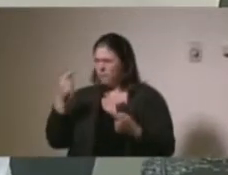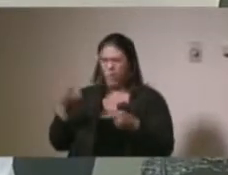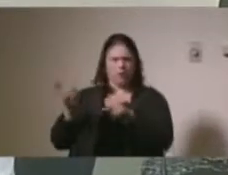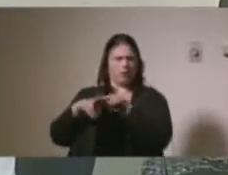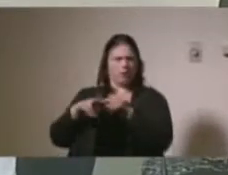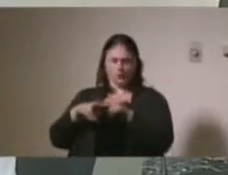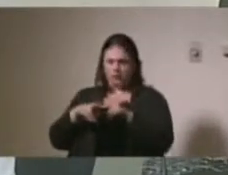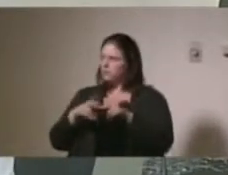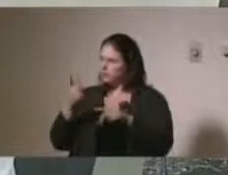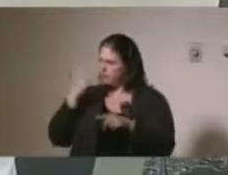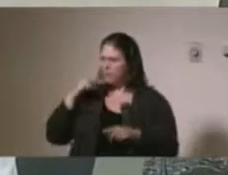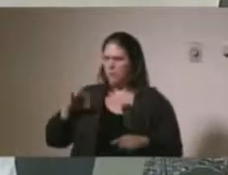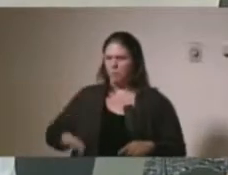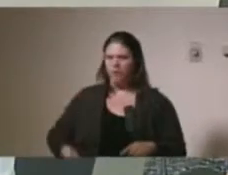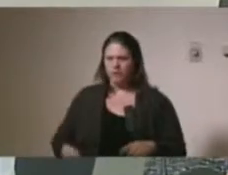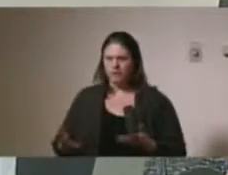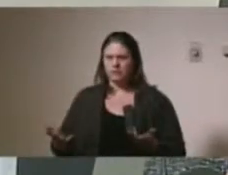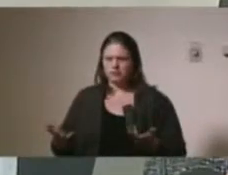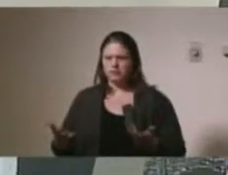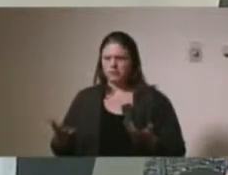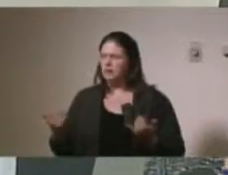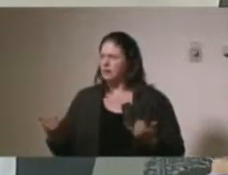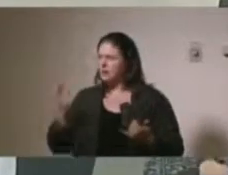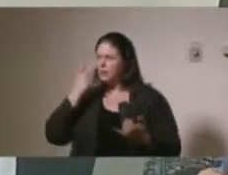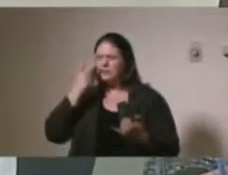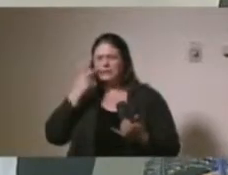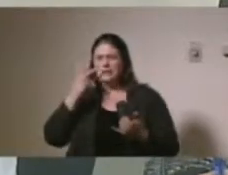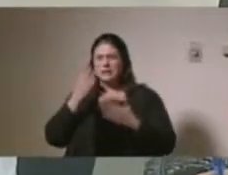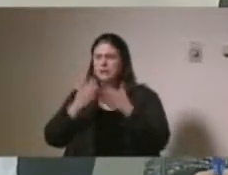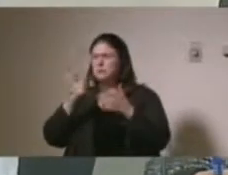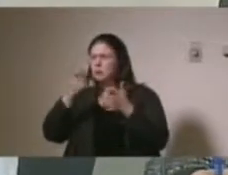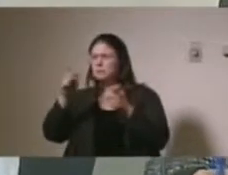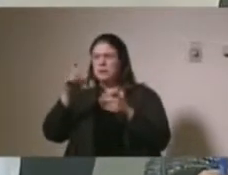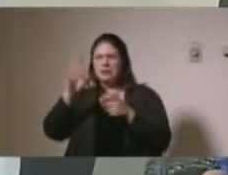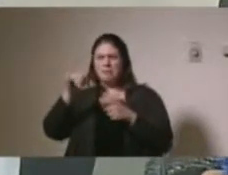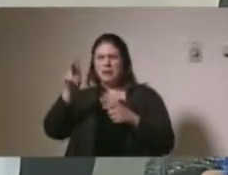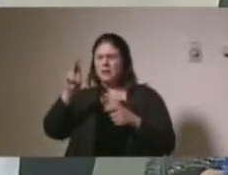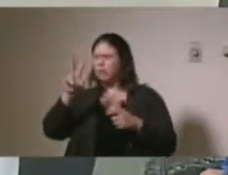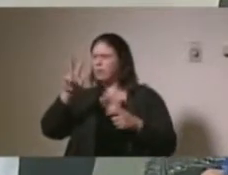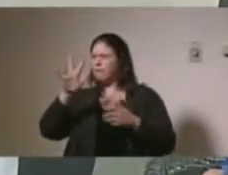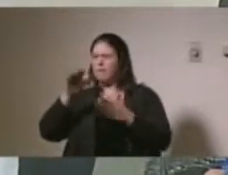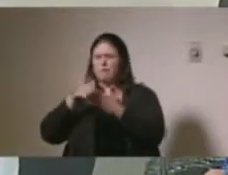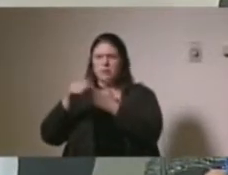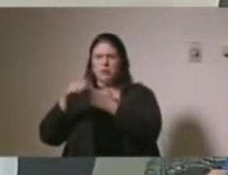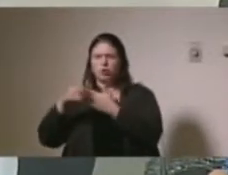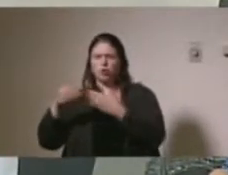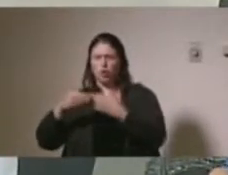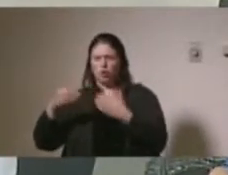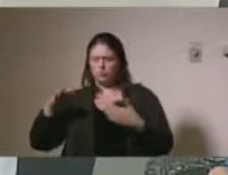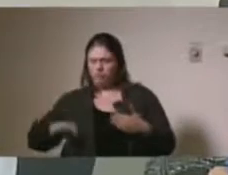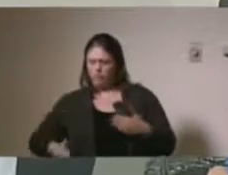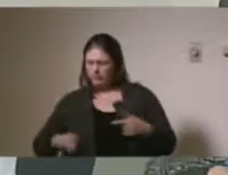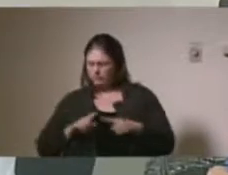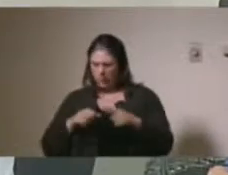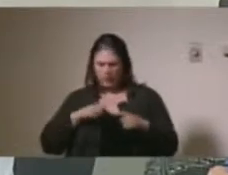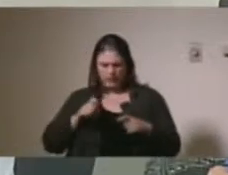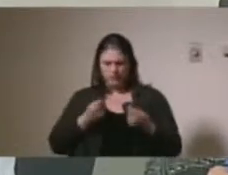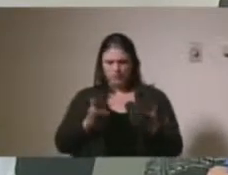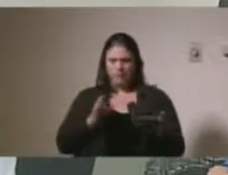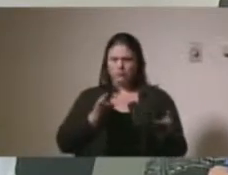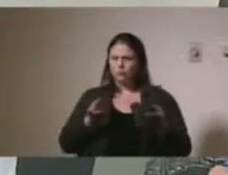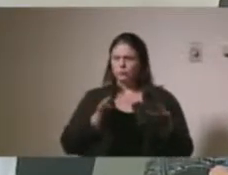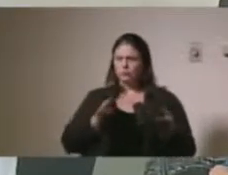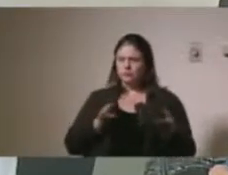seeing, $35 billion profits coming out of some of these companies, whereas we need to be providing a service that's going to be there. And, and we're